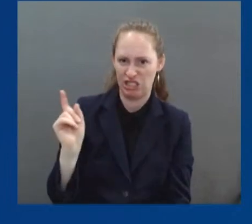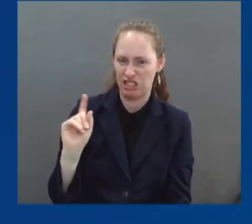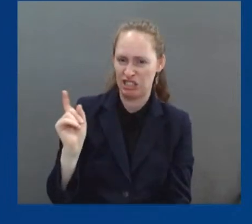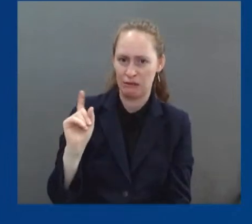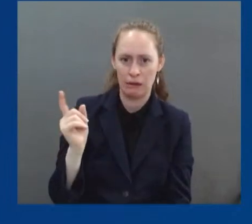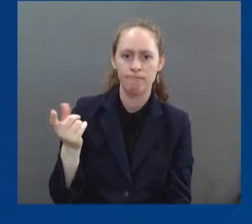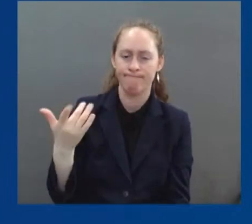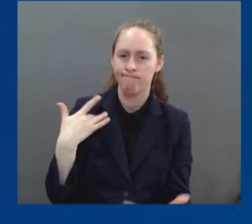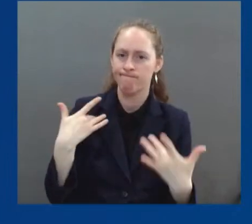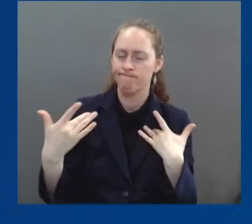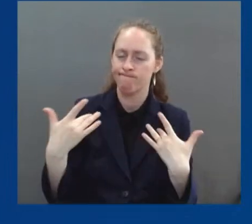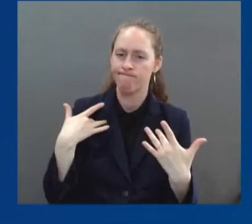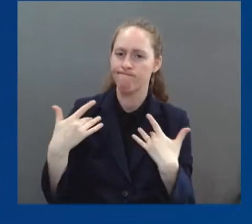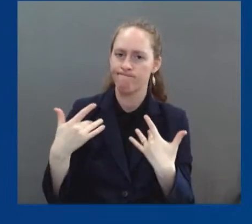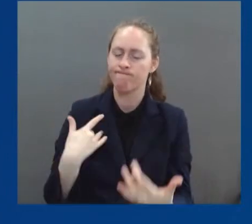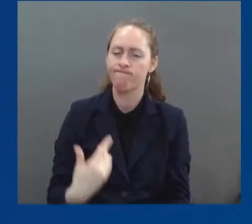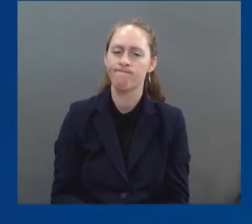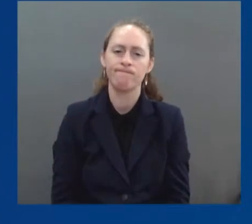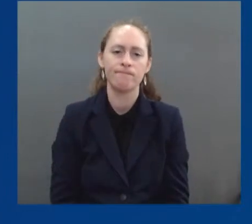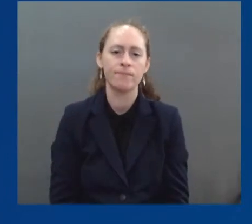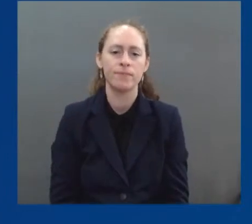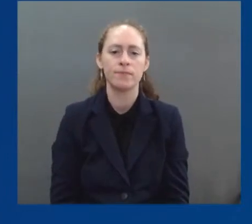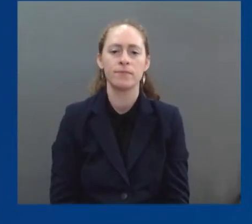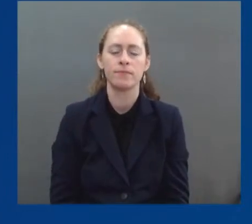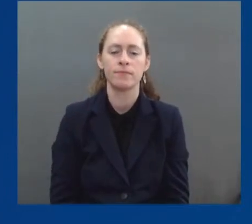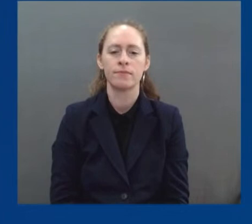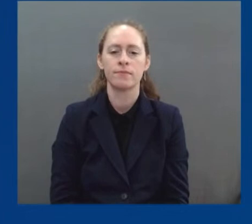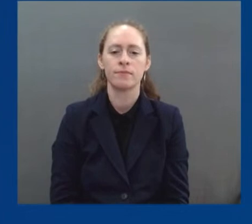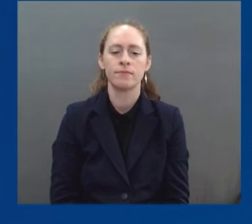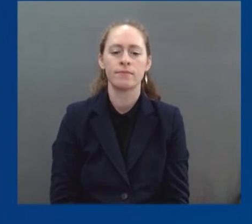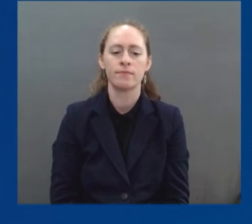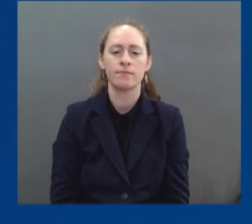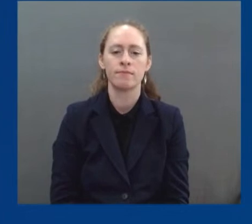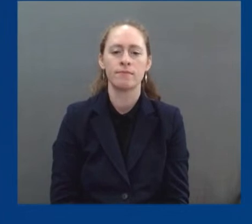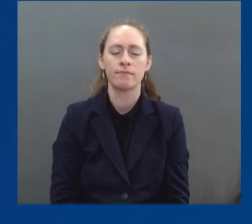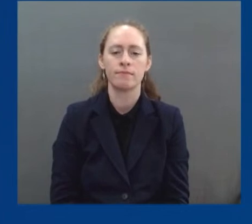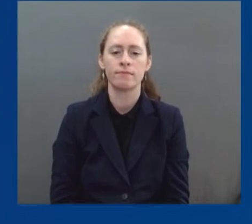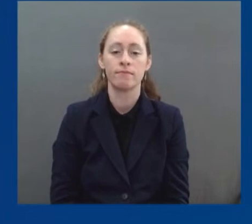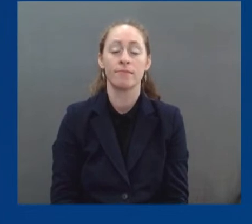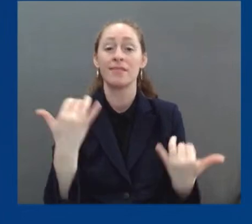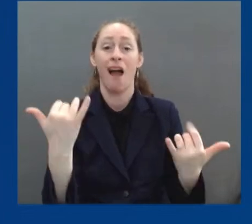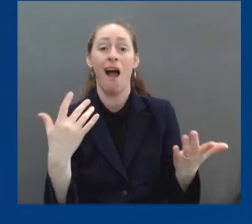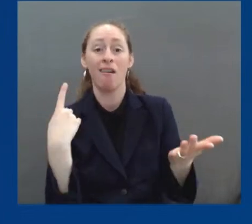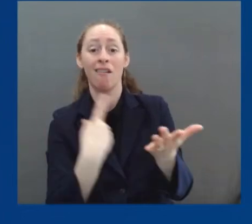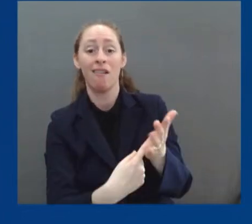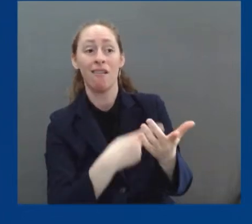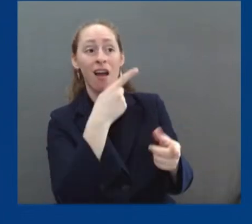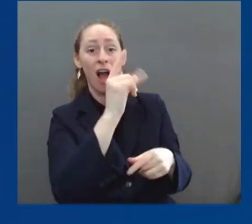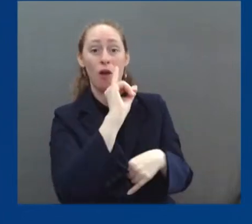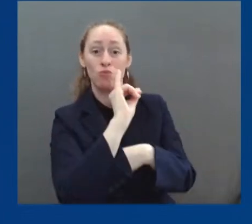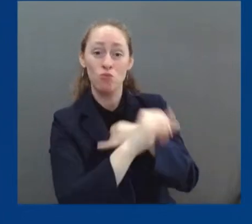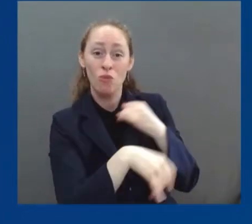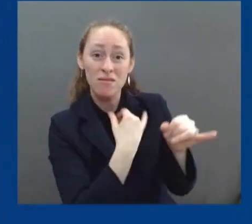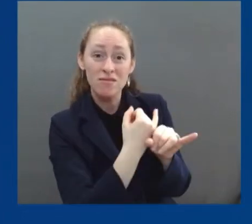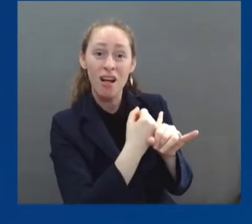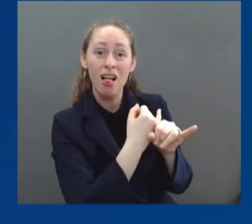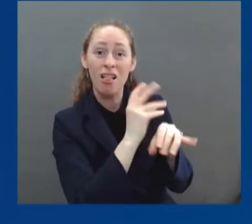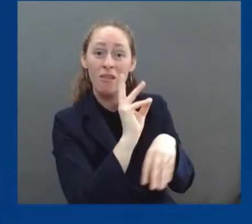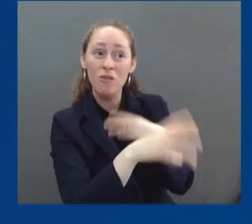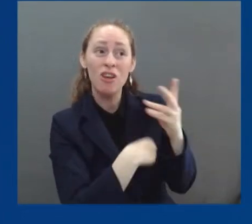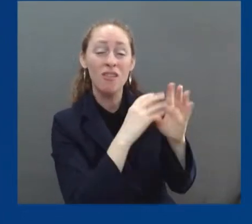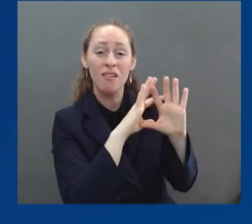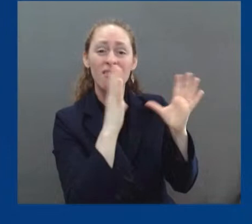there are plenty of doses available for adults, which gives us the opportunity to provide 100 million or